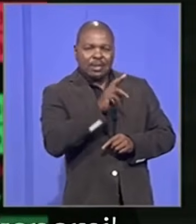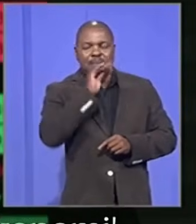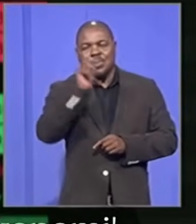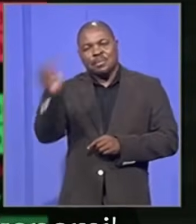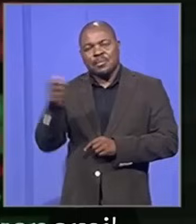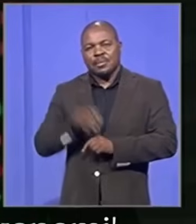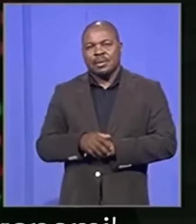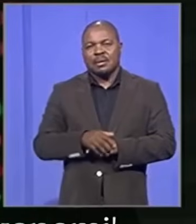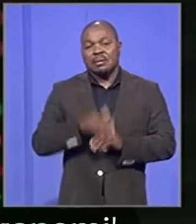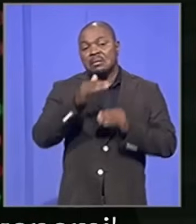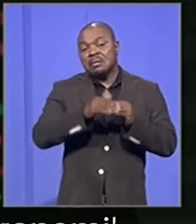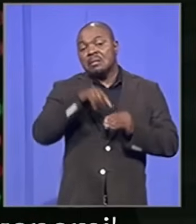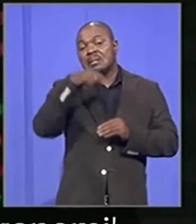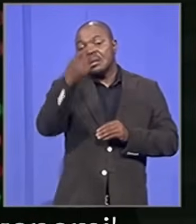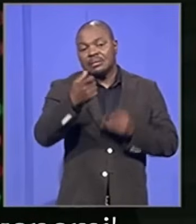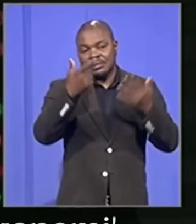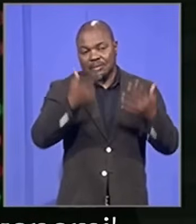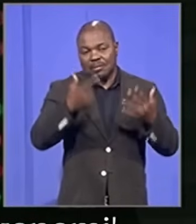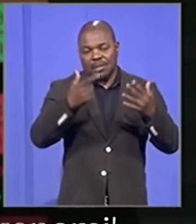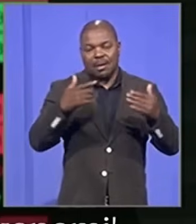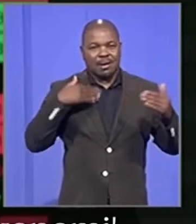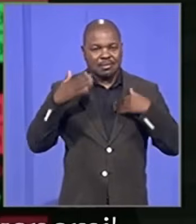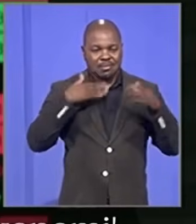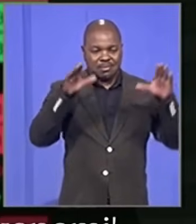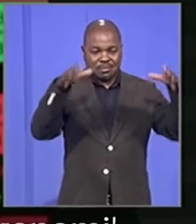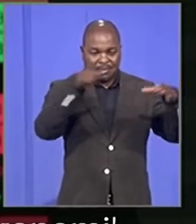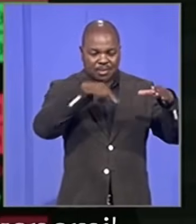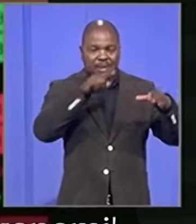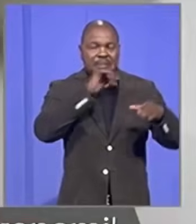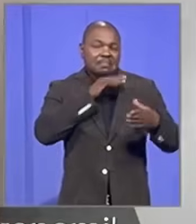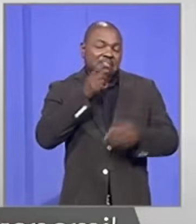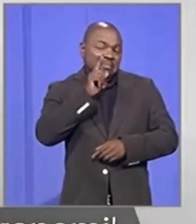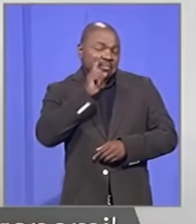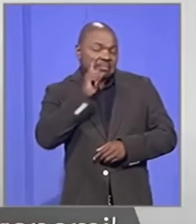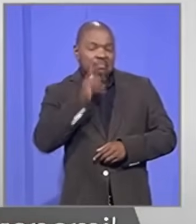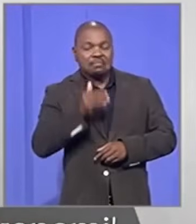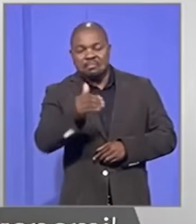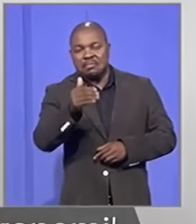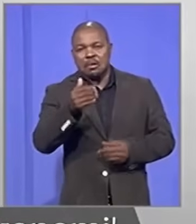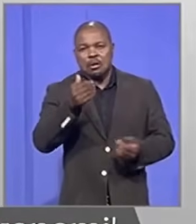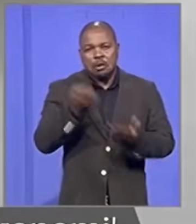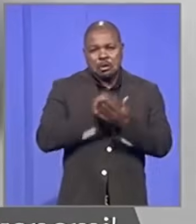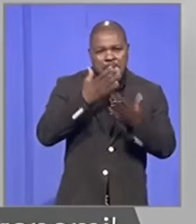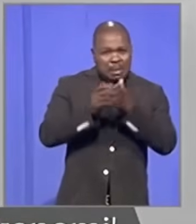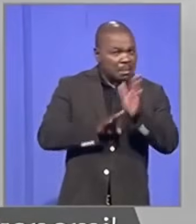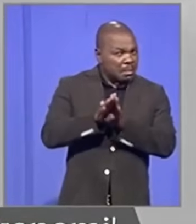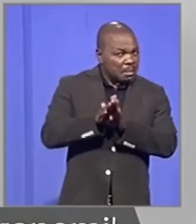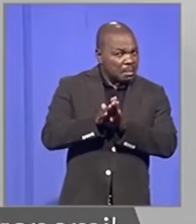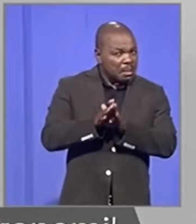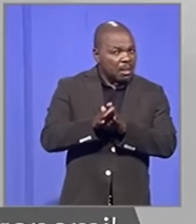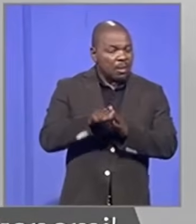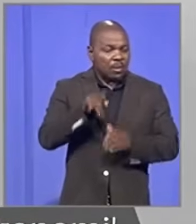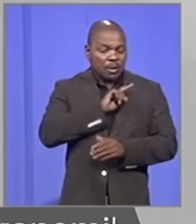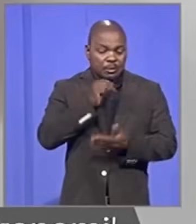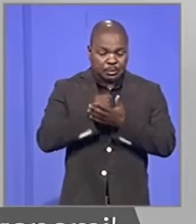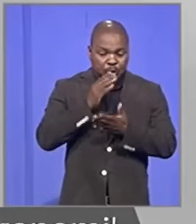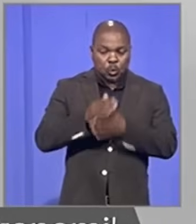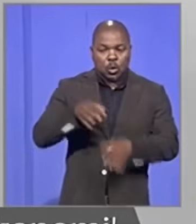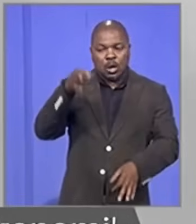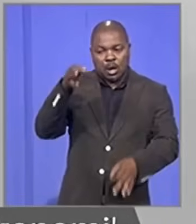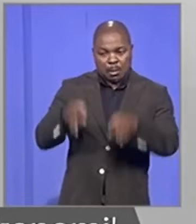tla laolwa ke bokgoni jwa yone jwa go tsamaisa ikonomi sentle ka go netefatsa fa seemo sa dipolotiki